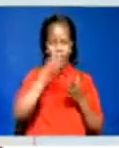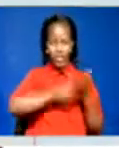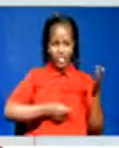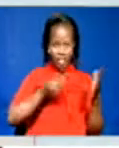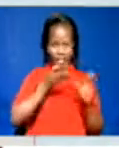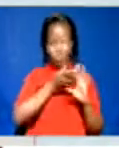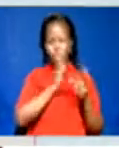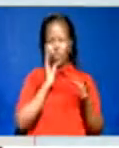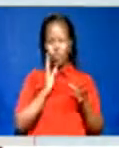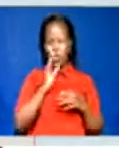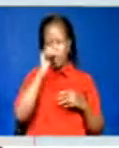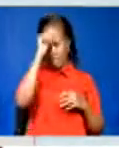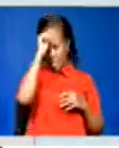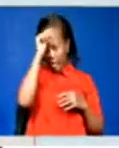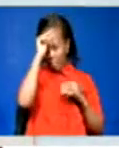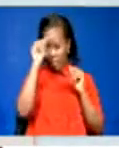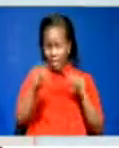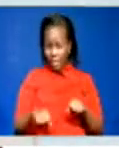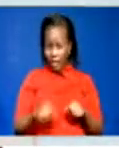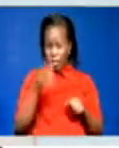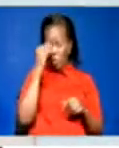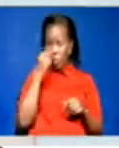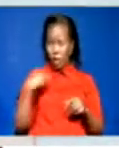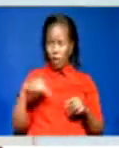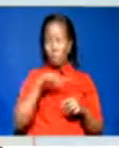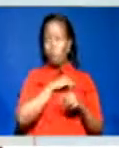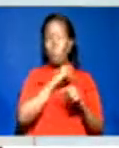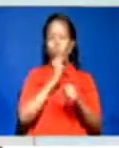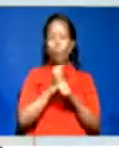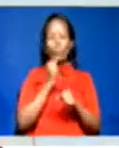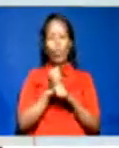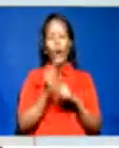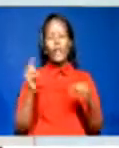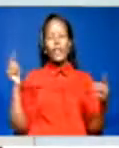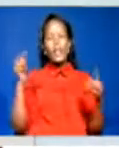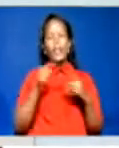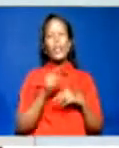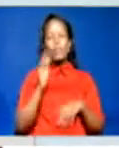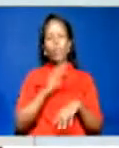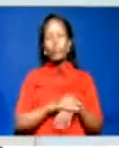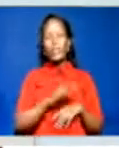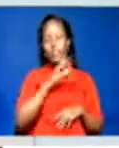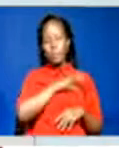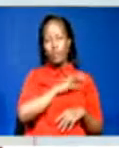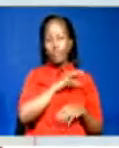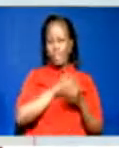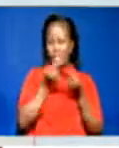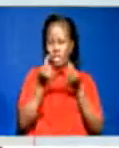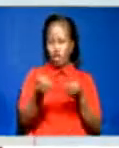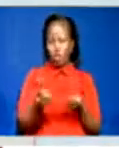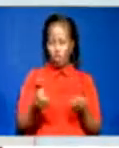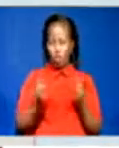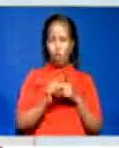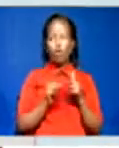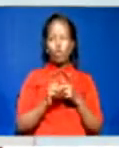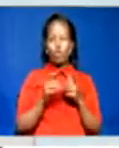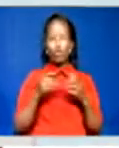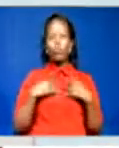at, because we are in business to make a small profit and also to provide housing to Kenyans, shelter. If we have